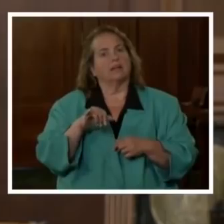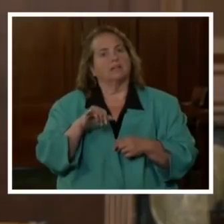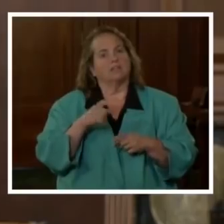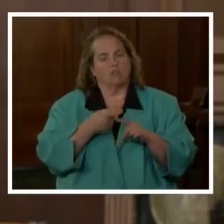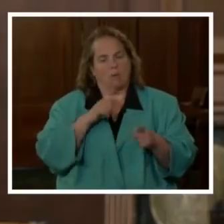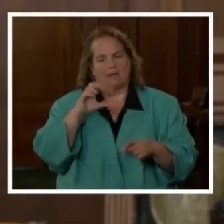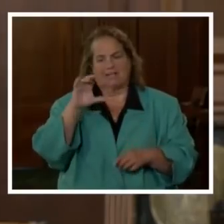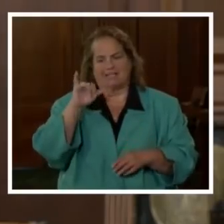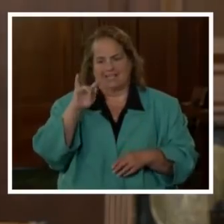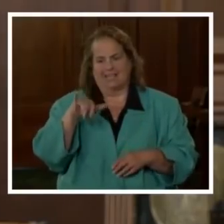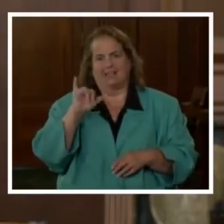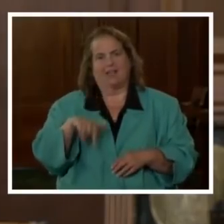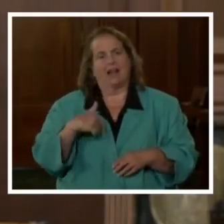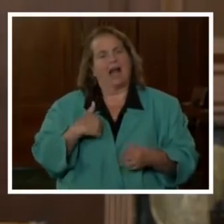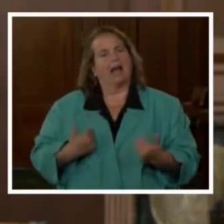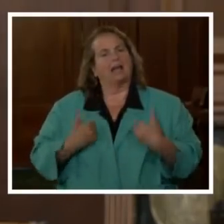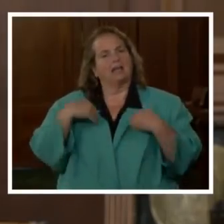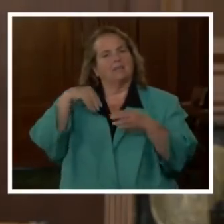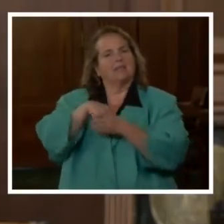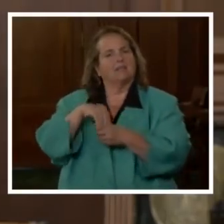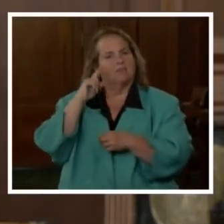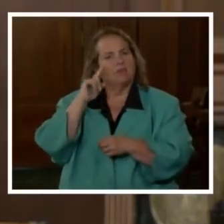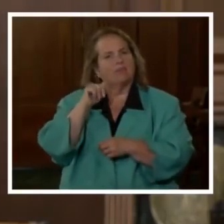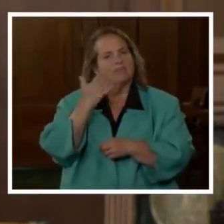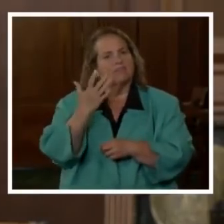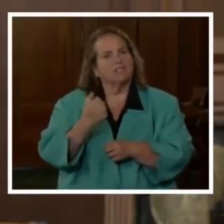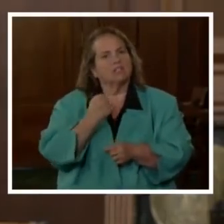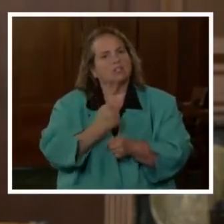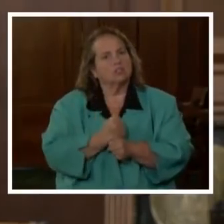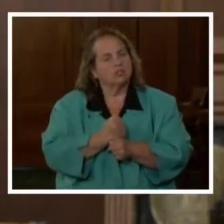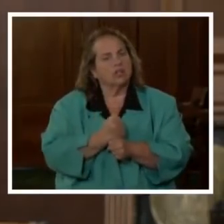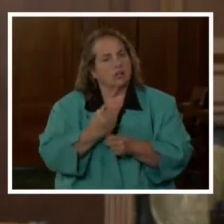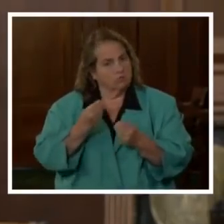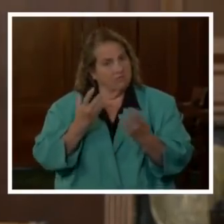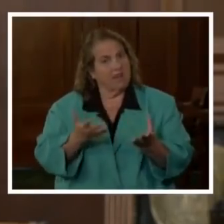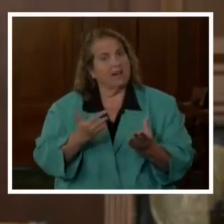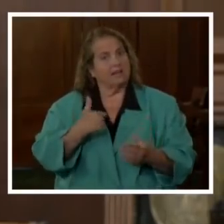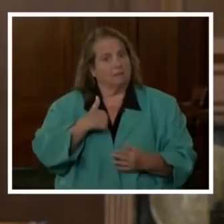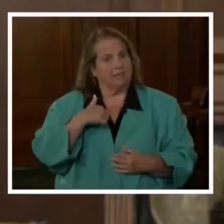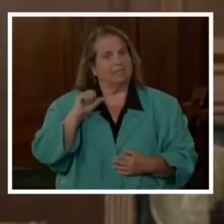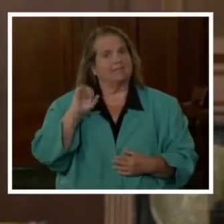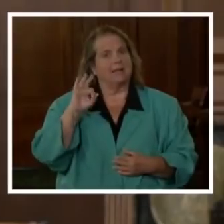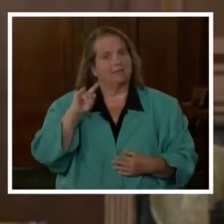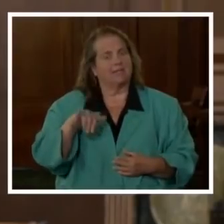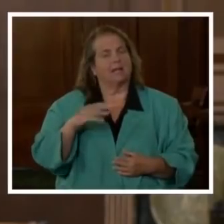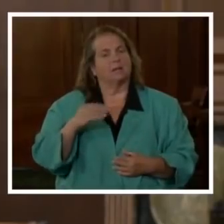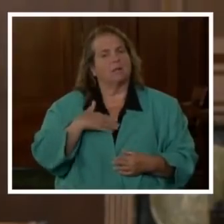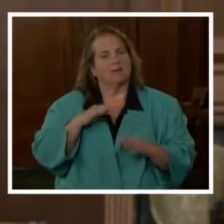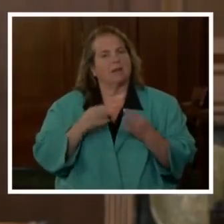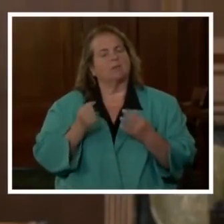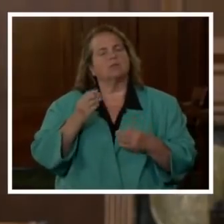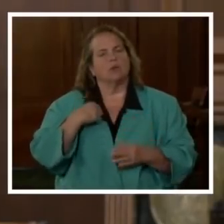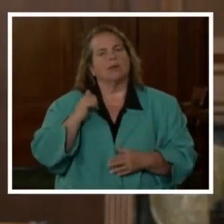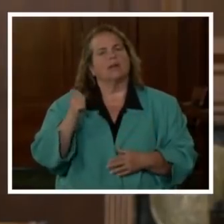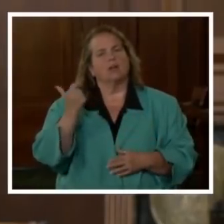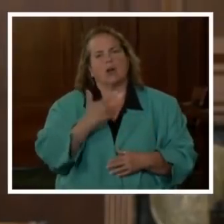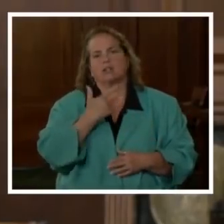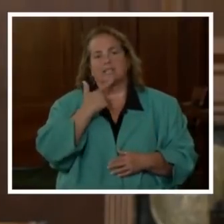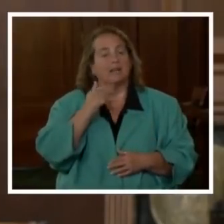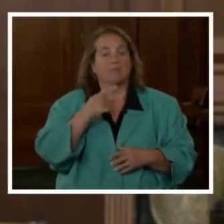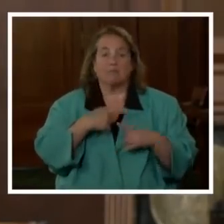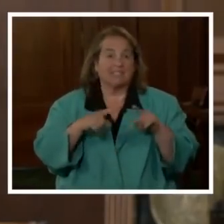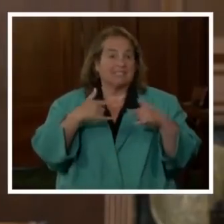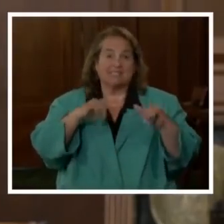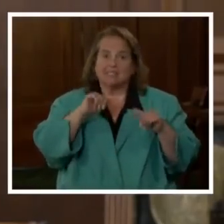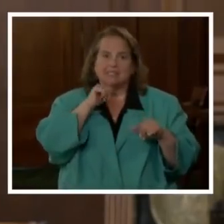that I lived in for 15 years that provided safety for me and my family. In this instance, though, I think we all can say that it's not